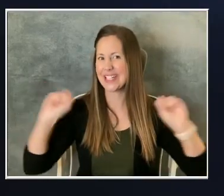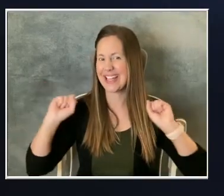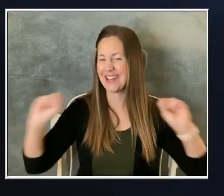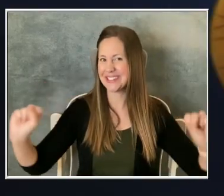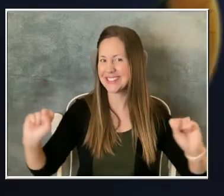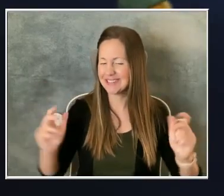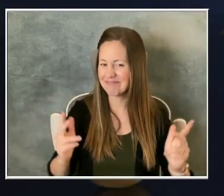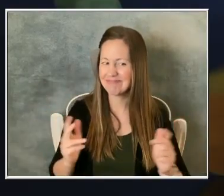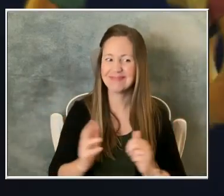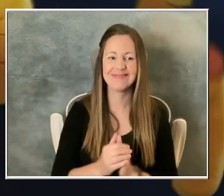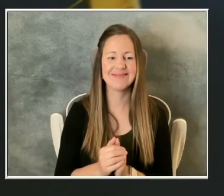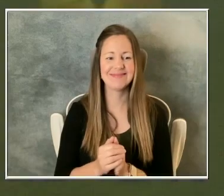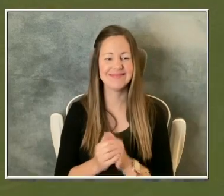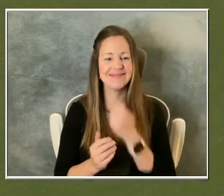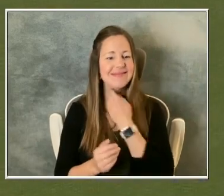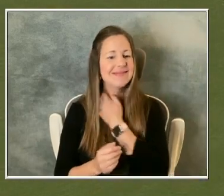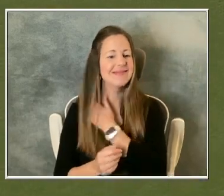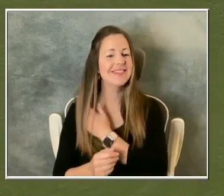body sculpting in action.